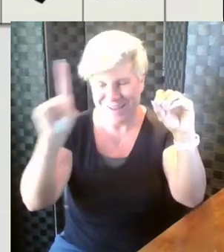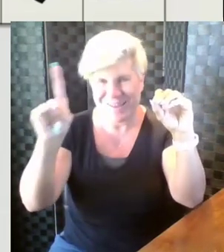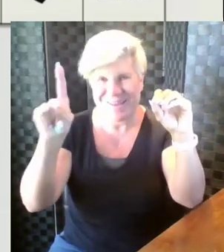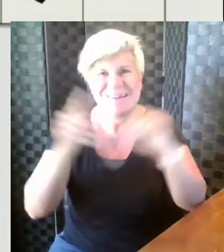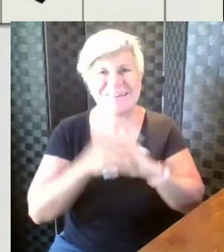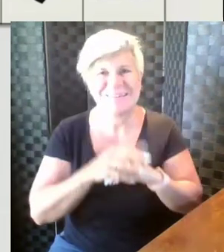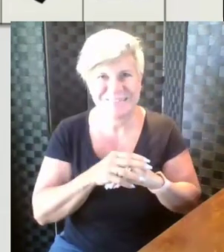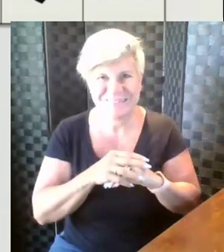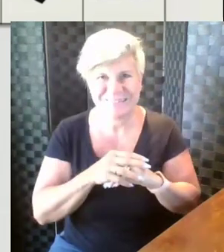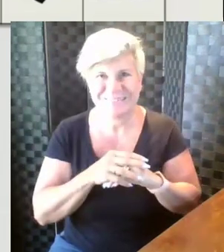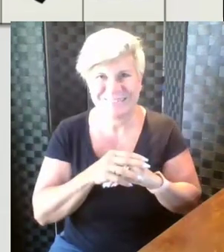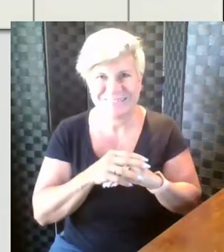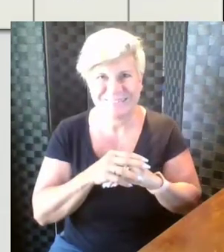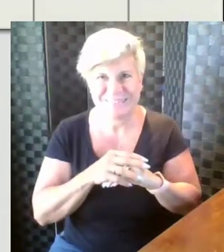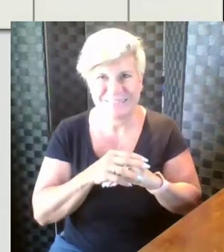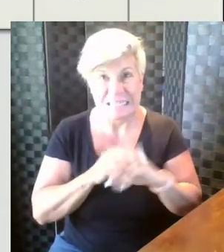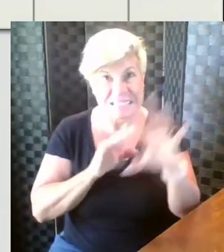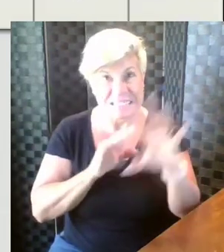1,